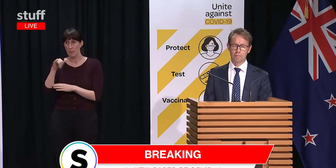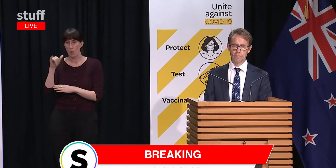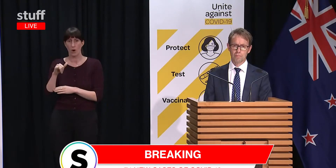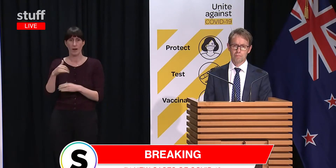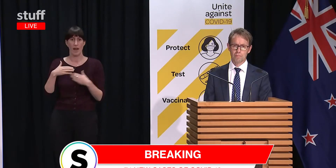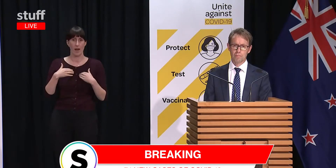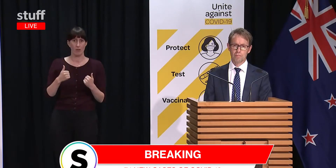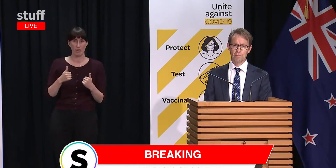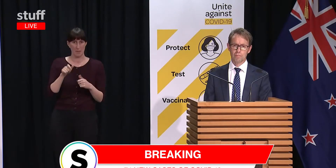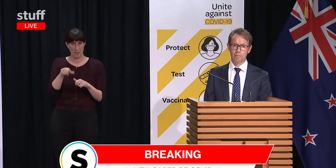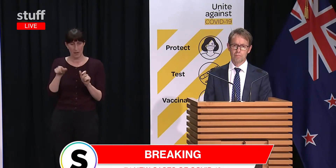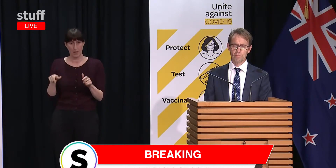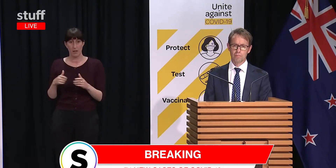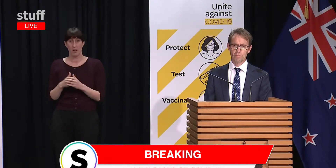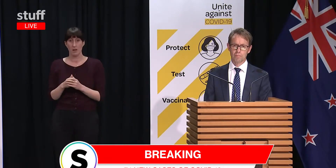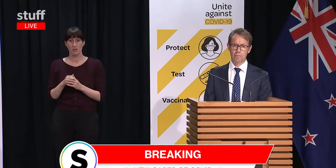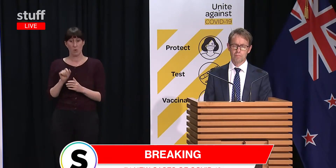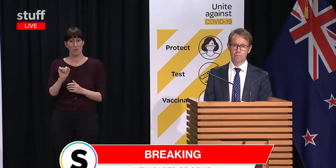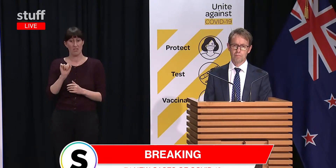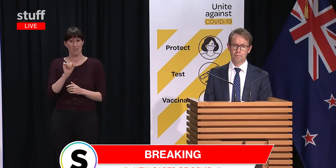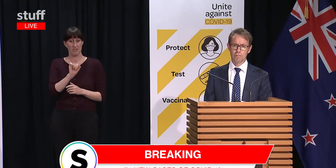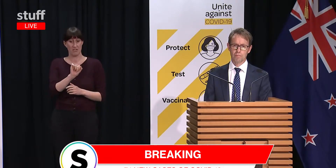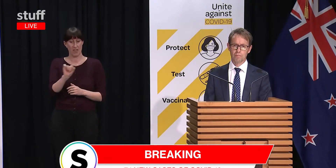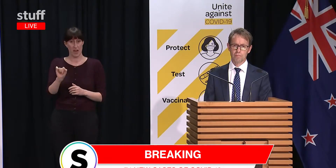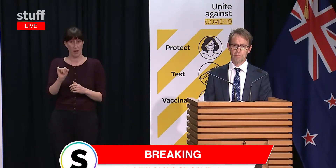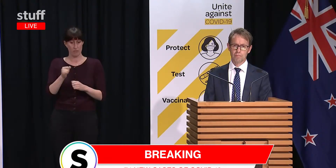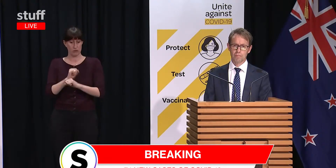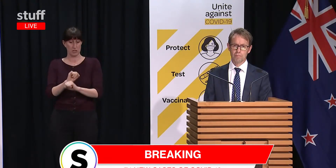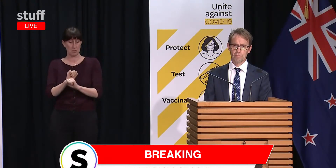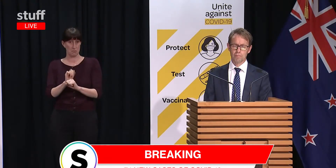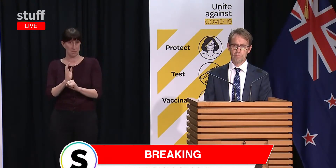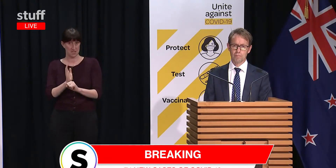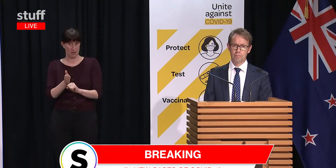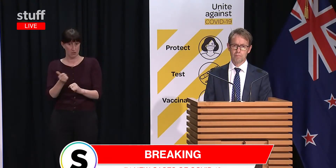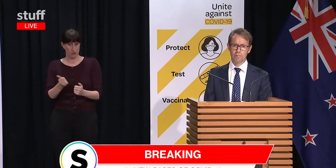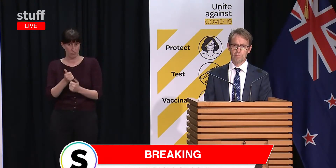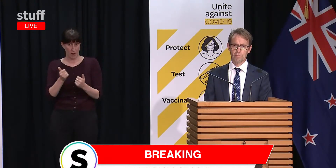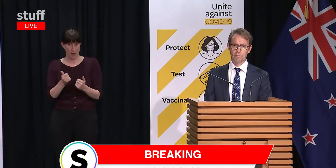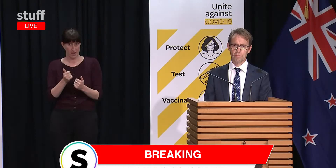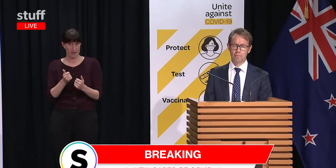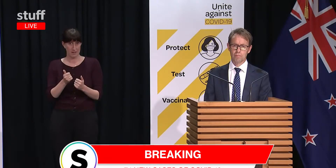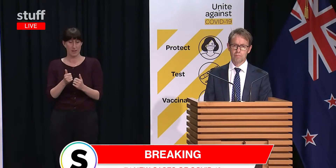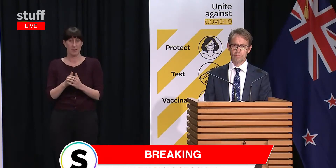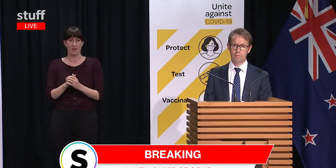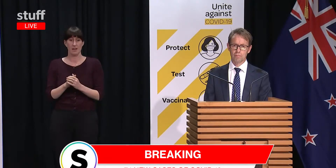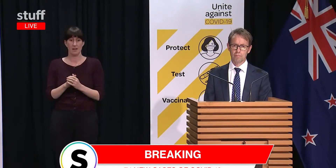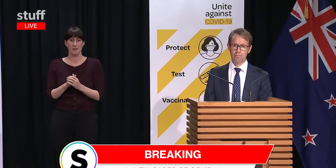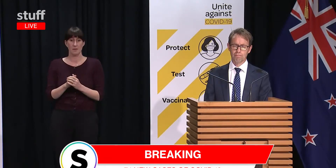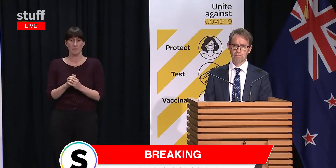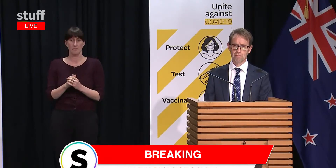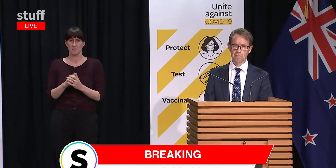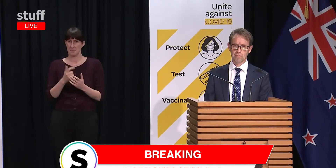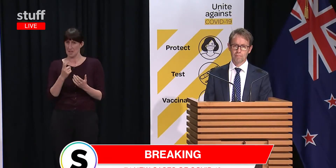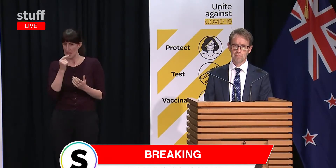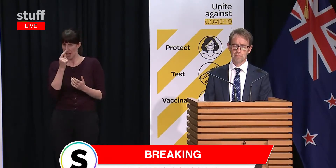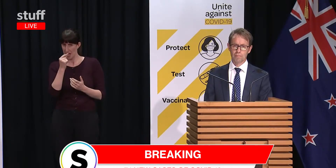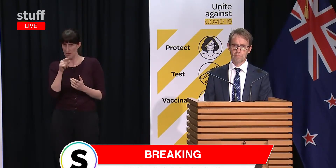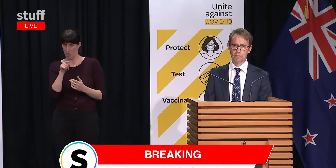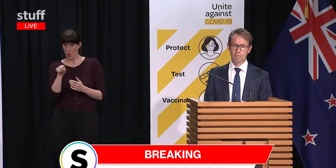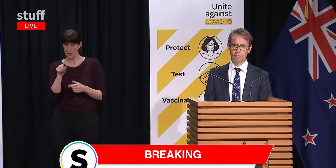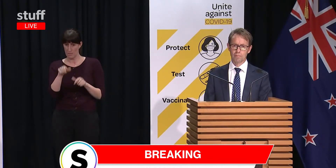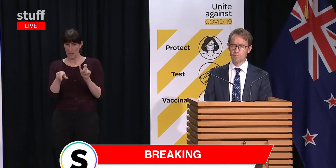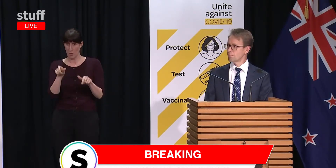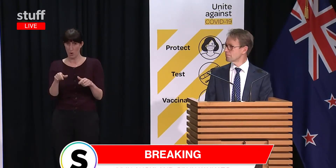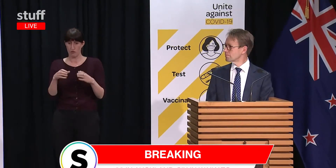probably pretty good, their protection from getting infected itself would have worsened rapidly. Where are we at with whether to give them a 3rd dose or